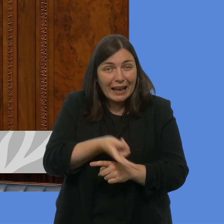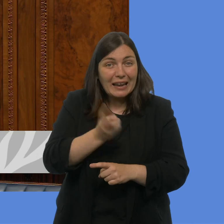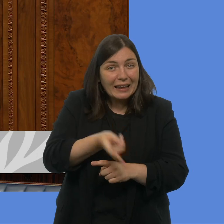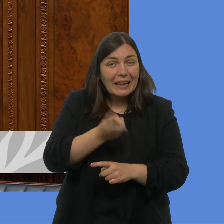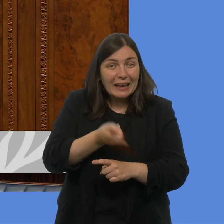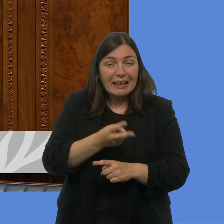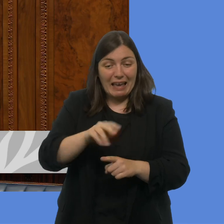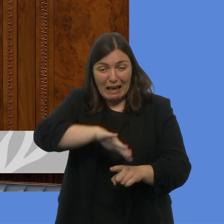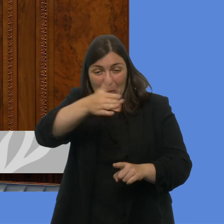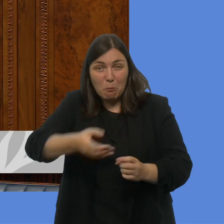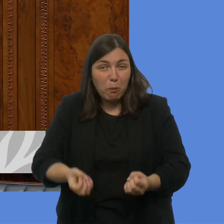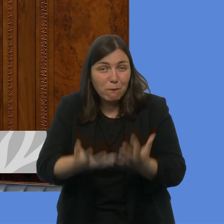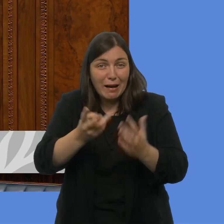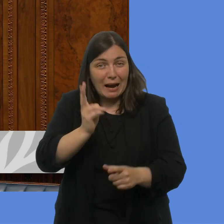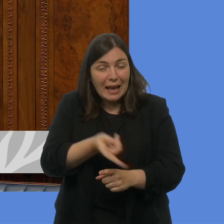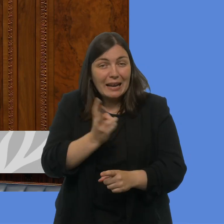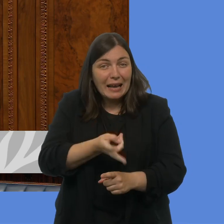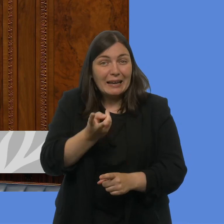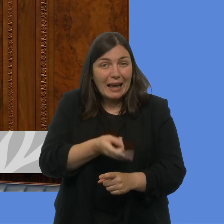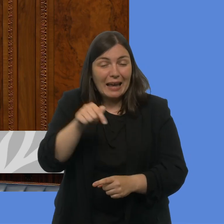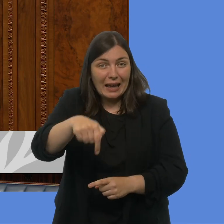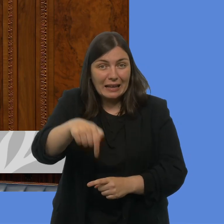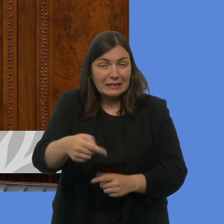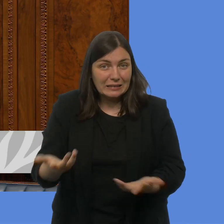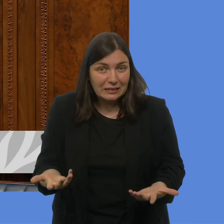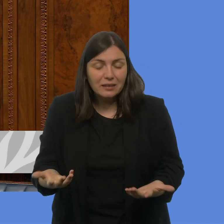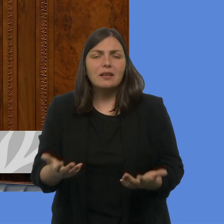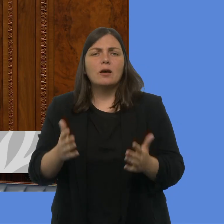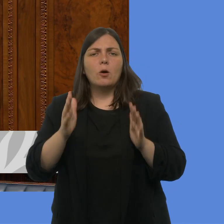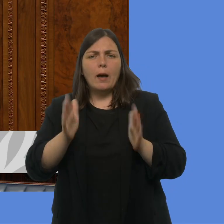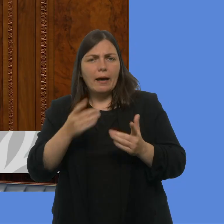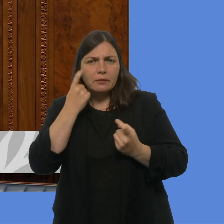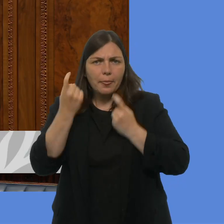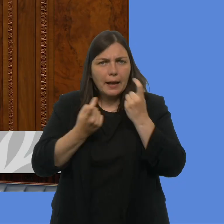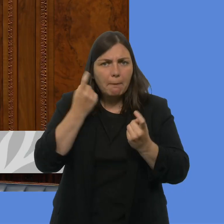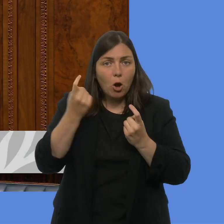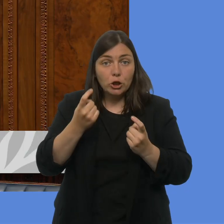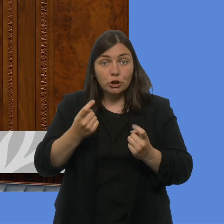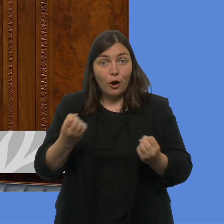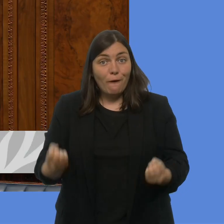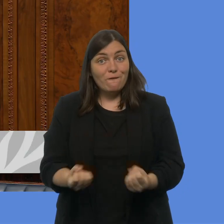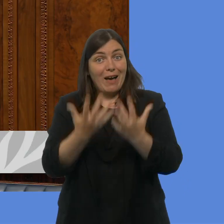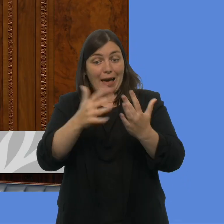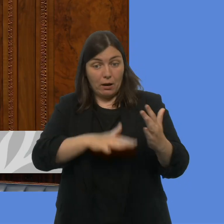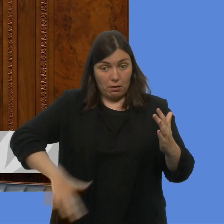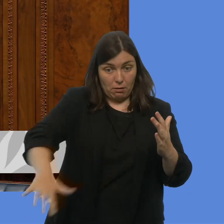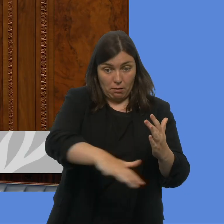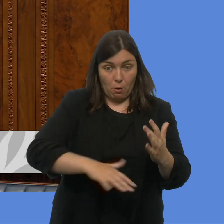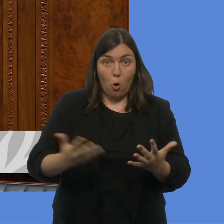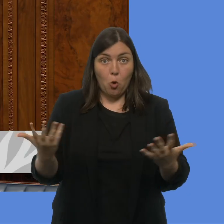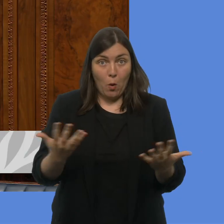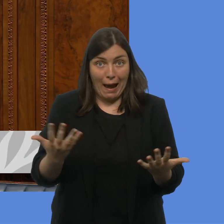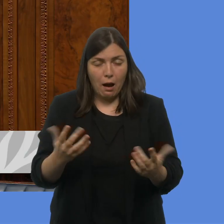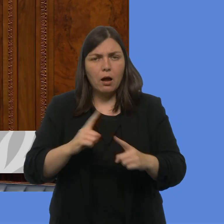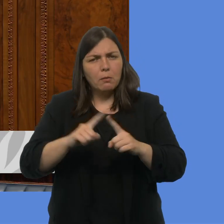future. And while that might address where a fire is at, we also need to address what's on fires. Will